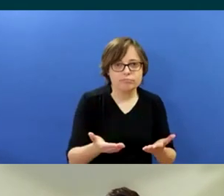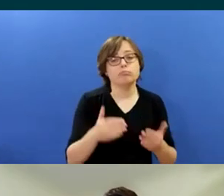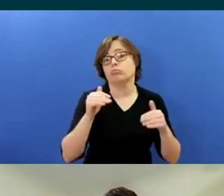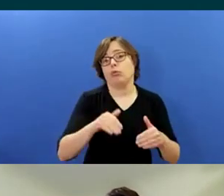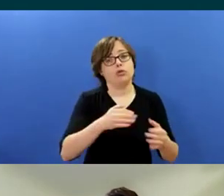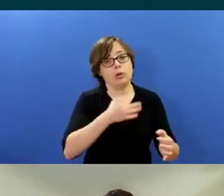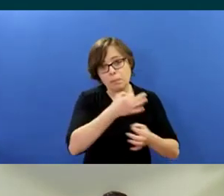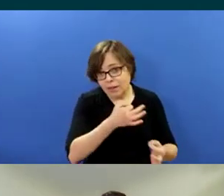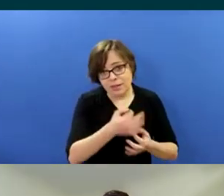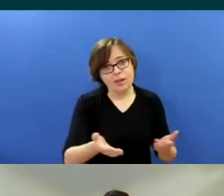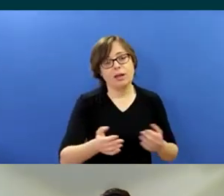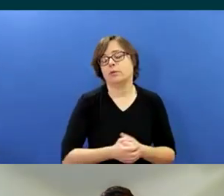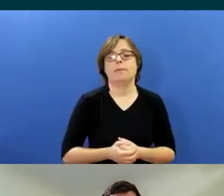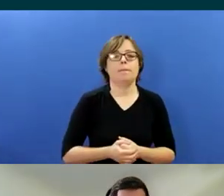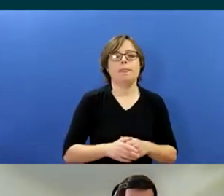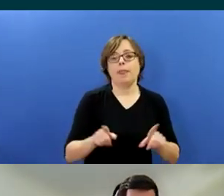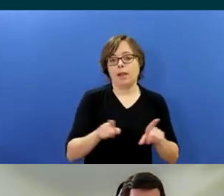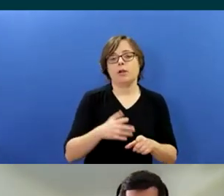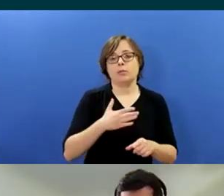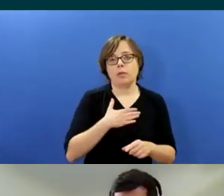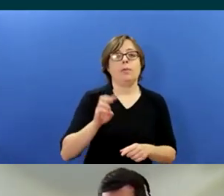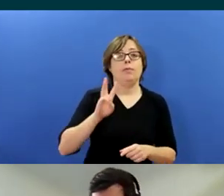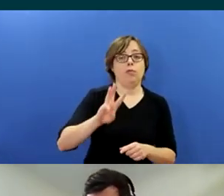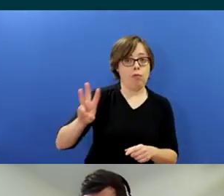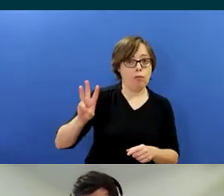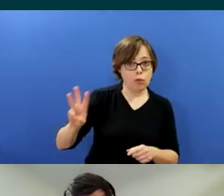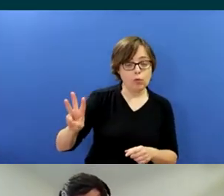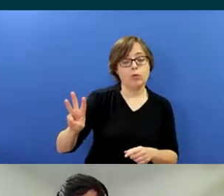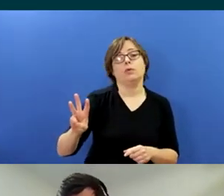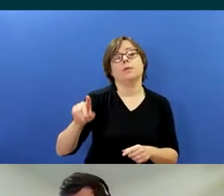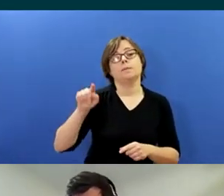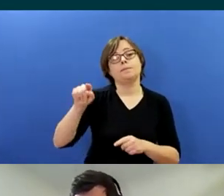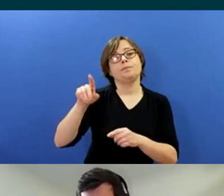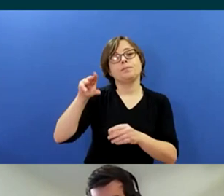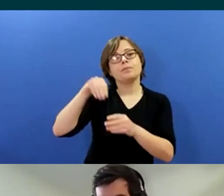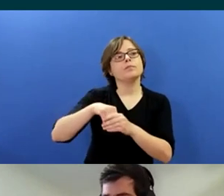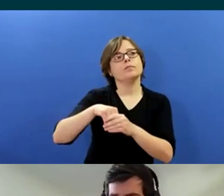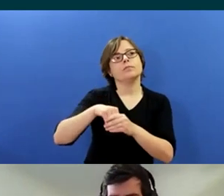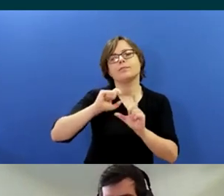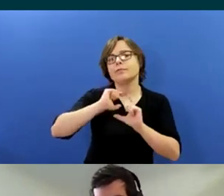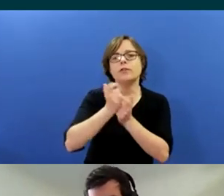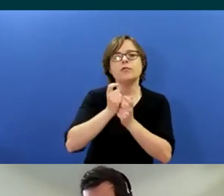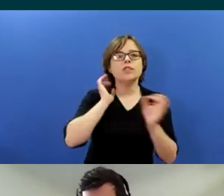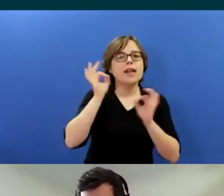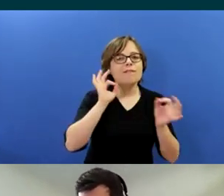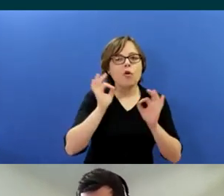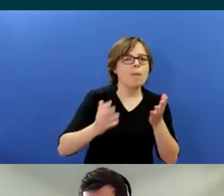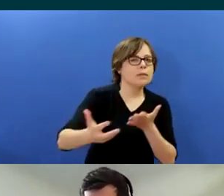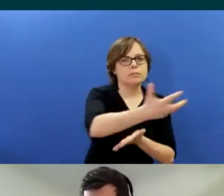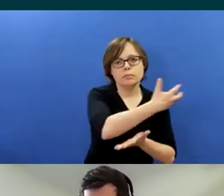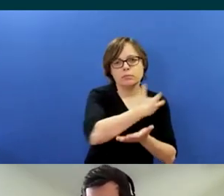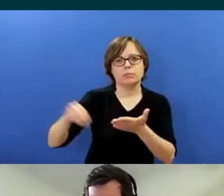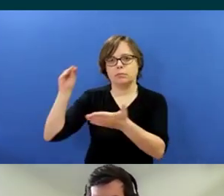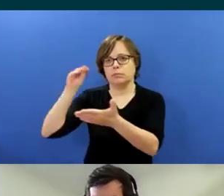SharePoint online page bringing together all important information in one place. We've documented our common